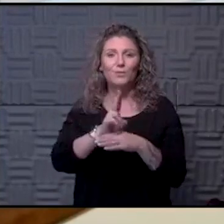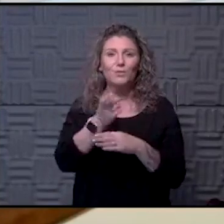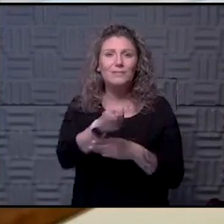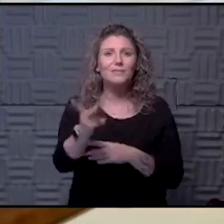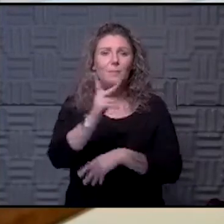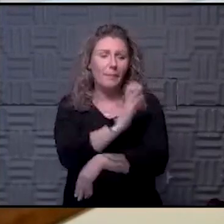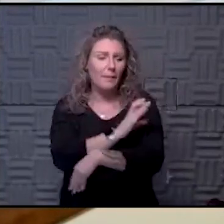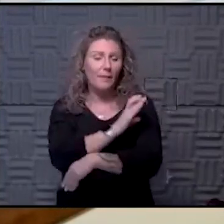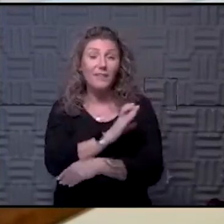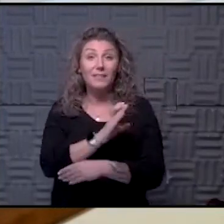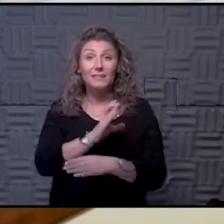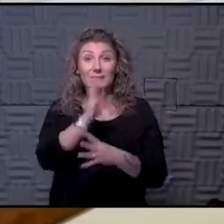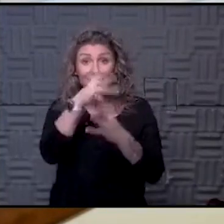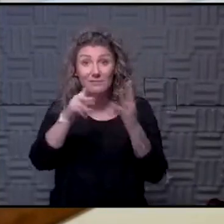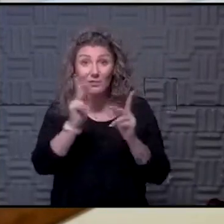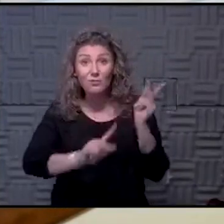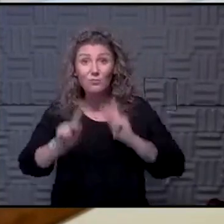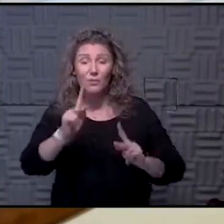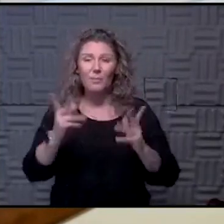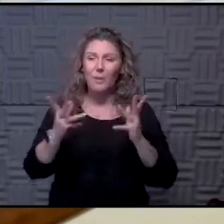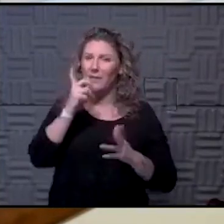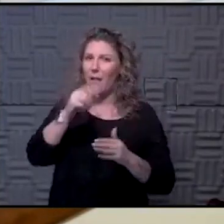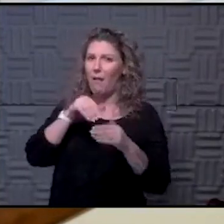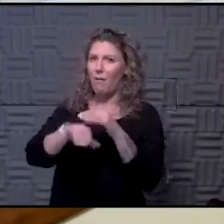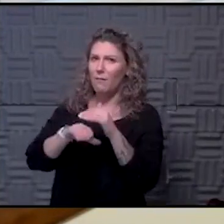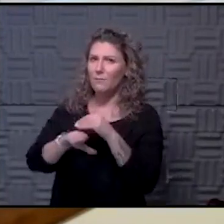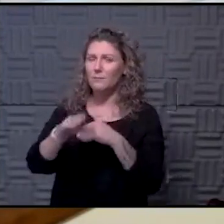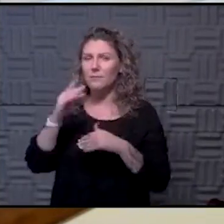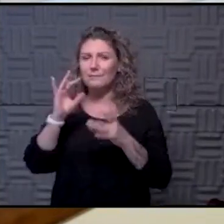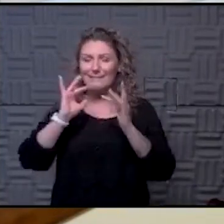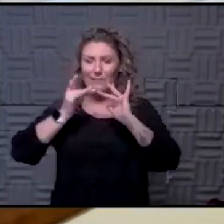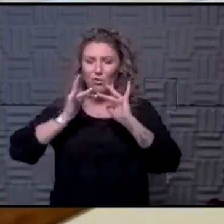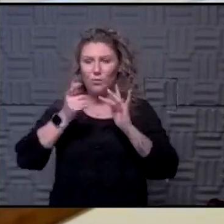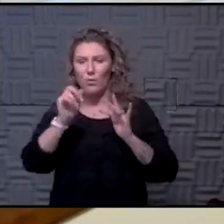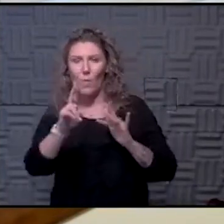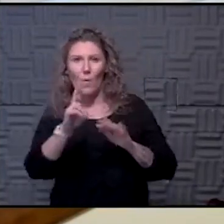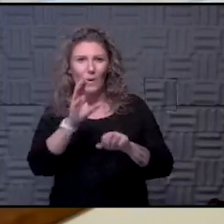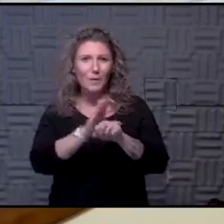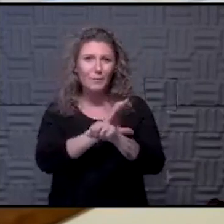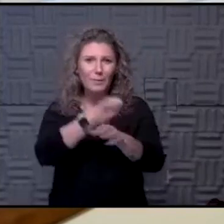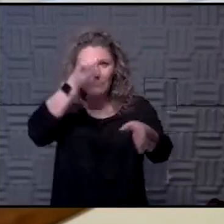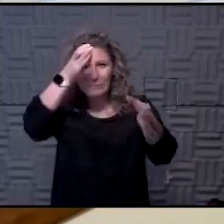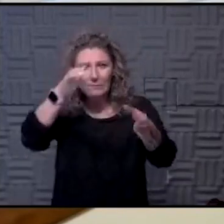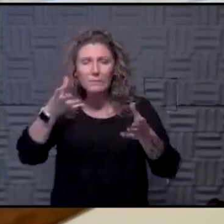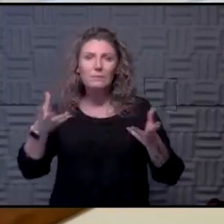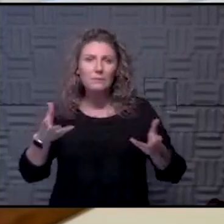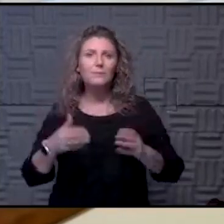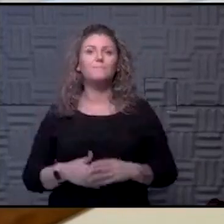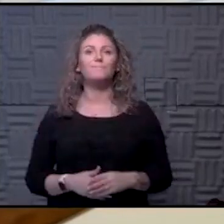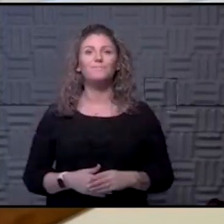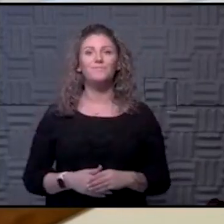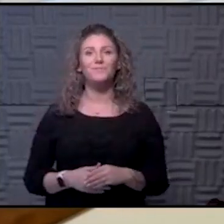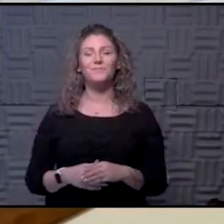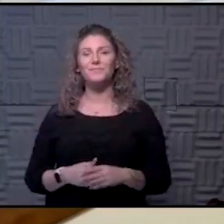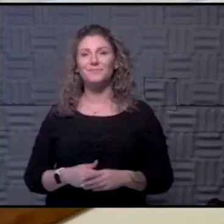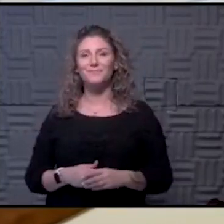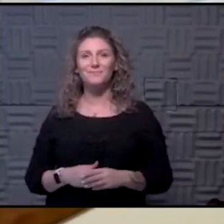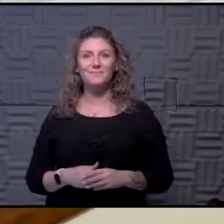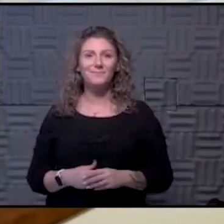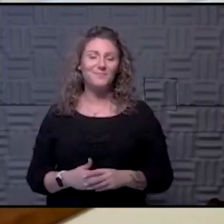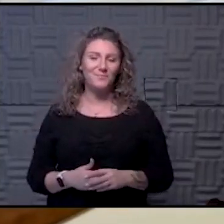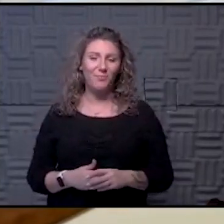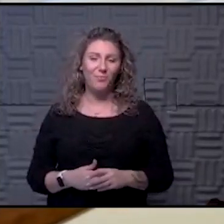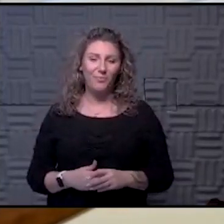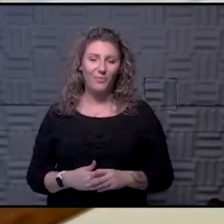to schedule people that may not have access to internet or be computer internet literate is what that's called. And